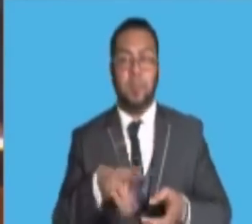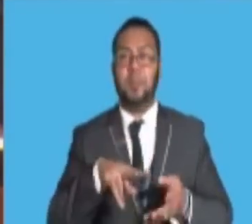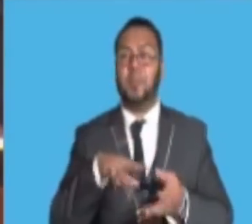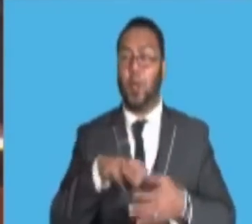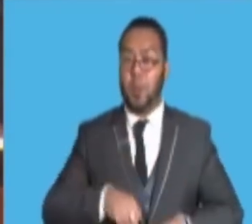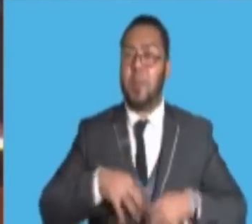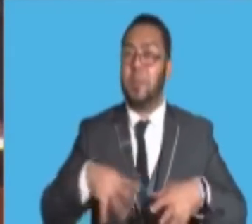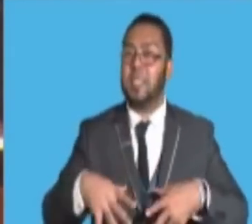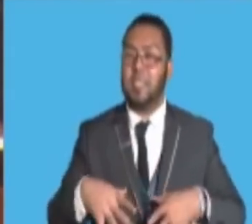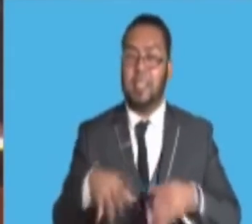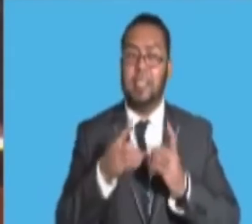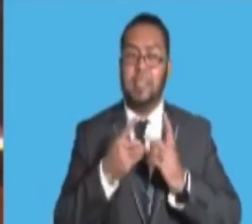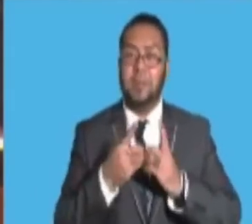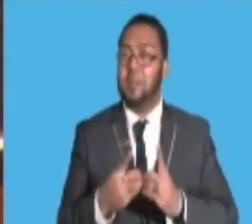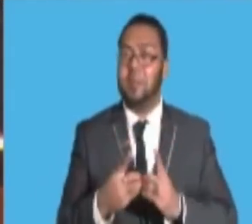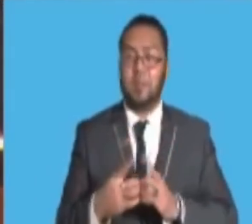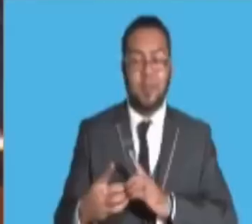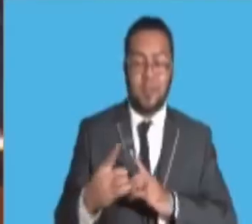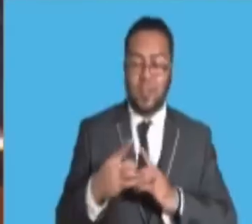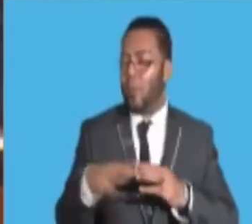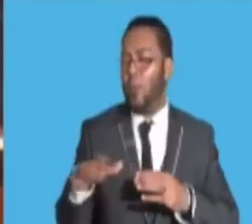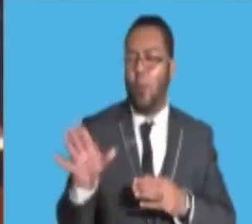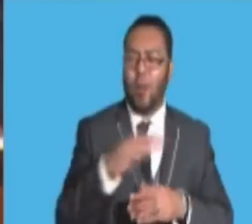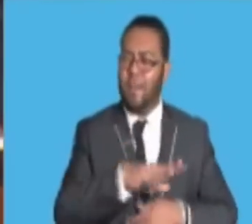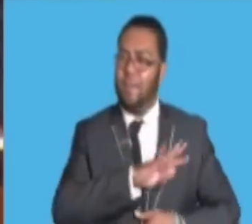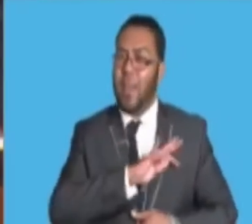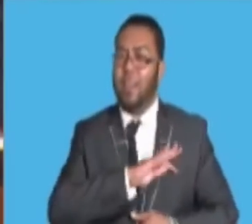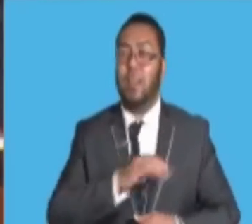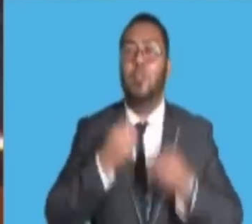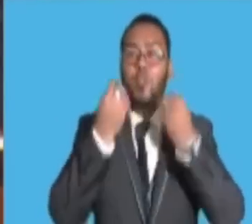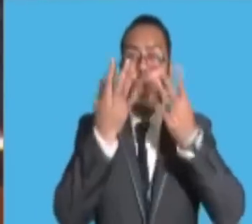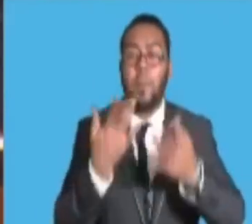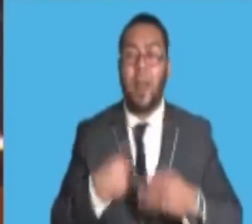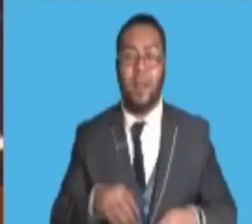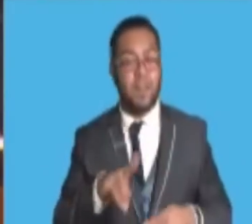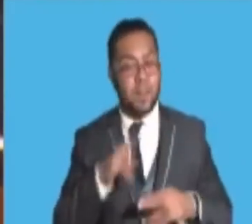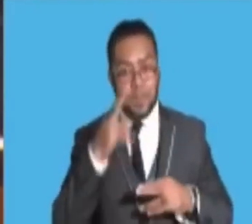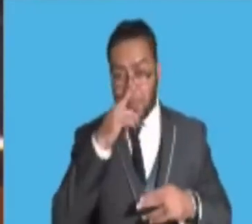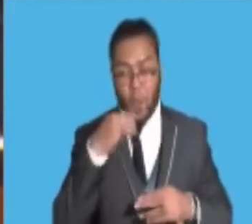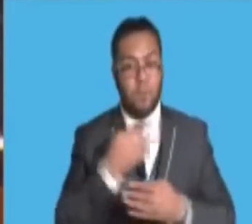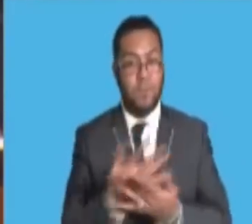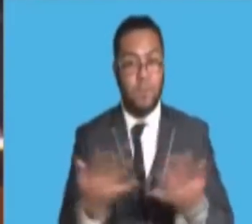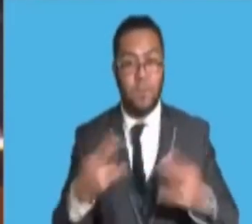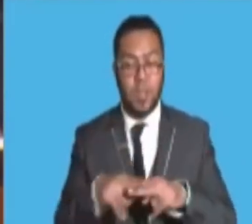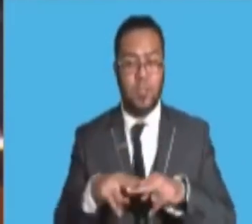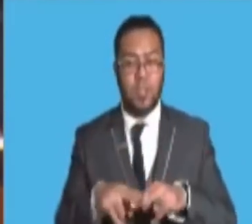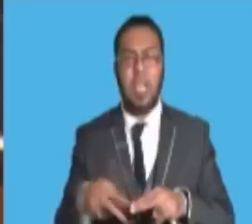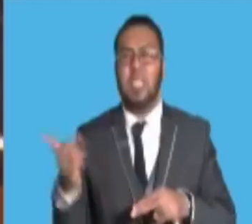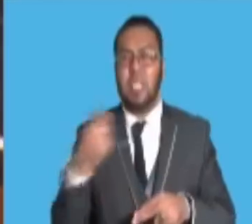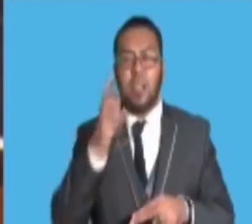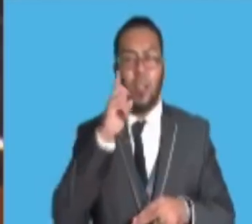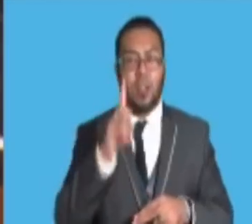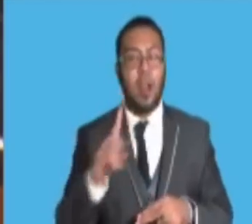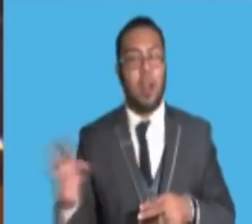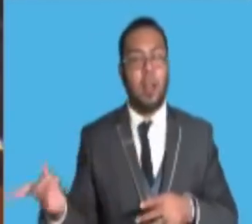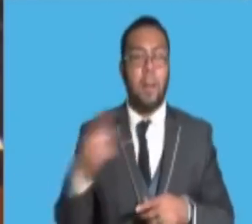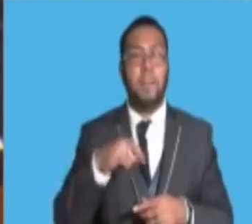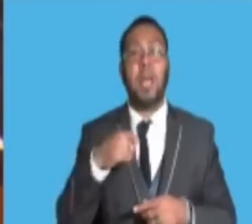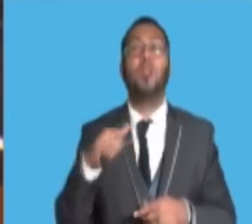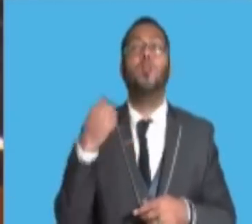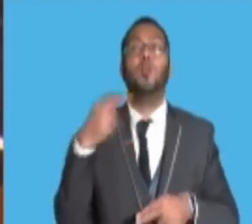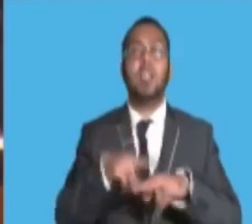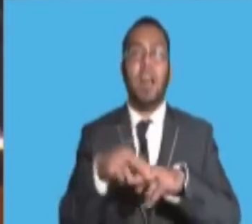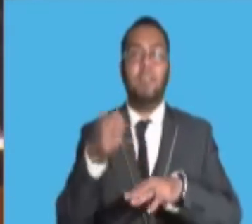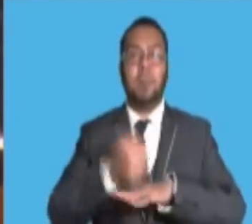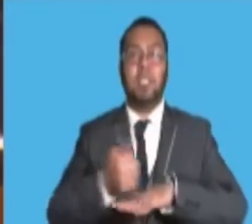to the needs of our nation and the faith shown by the people of Fiji on his leadership has seen the return of the Fiji First back to government.